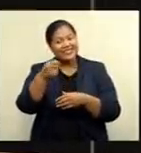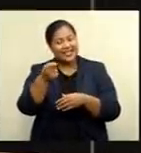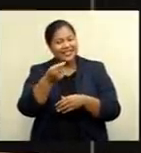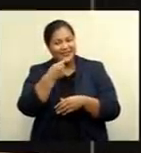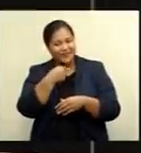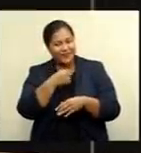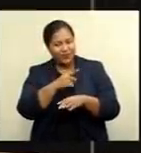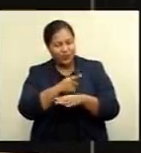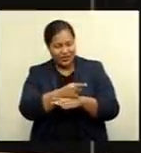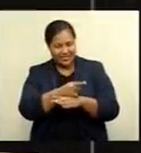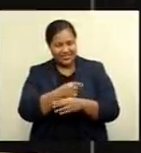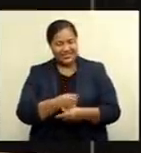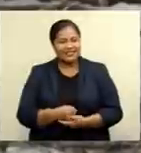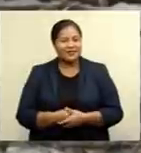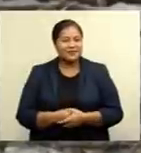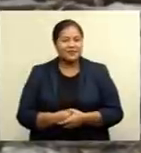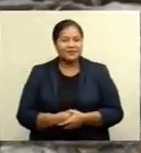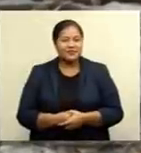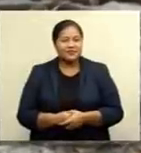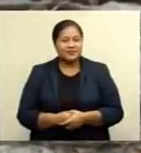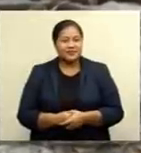weeks. Josiah Nanunga reports.